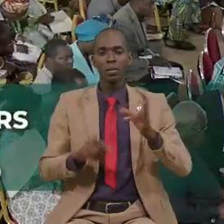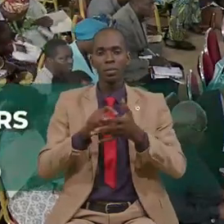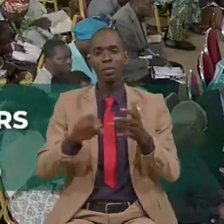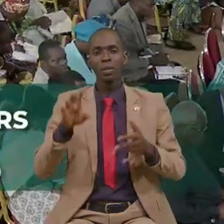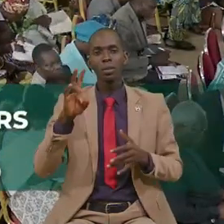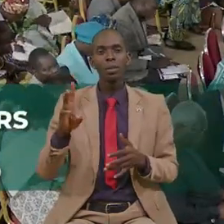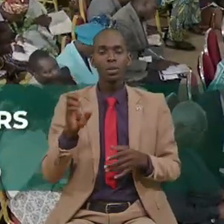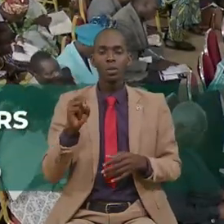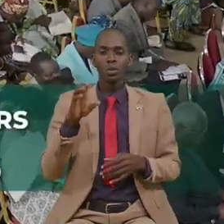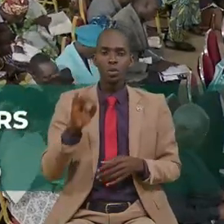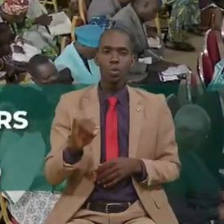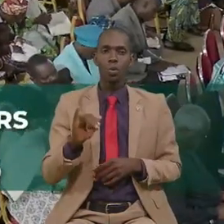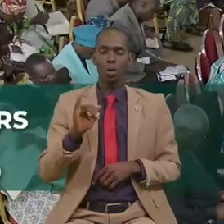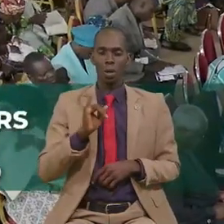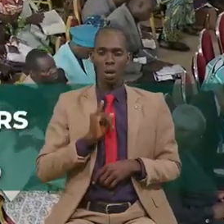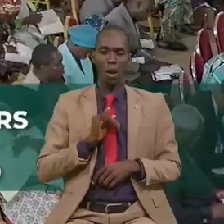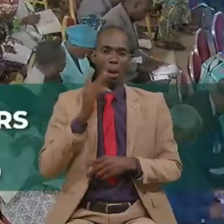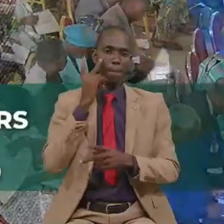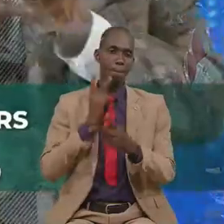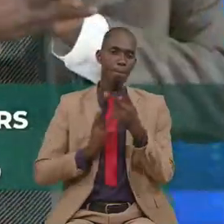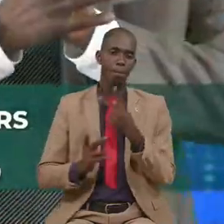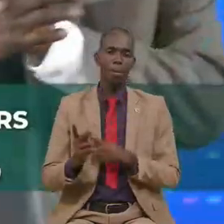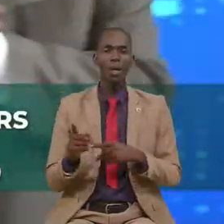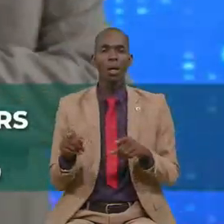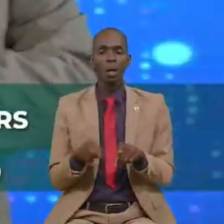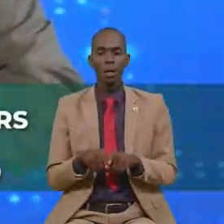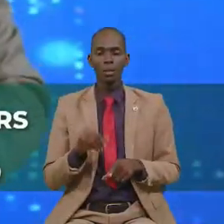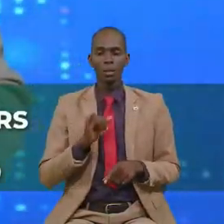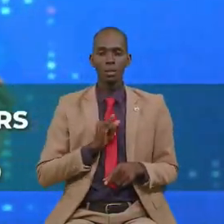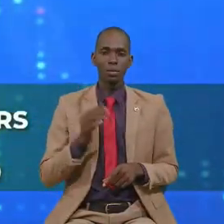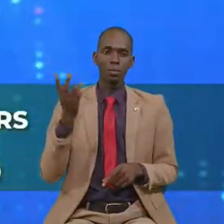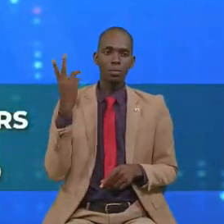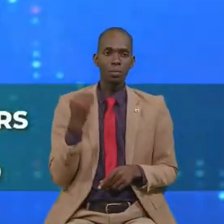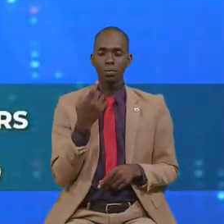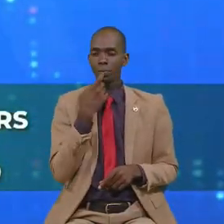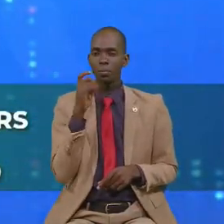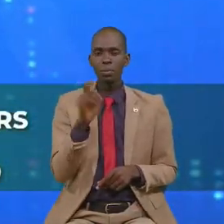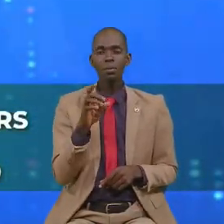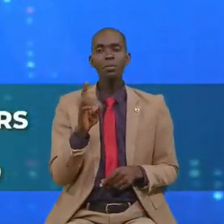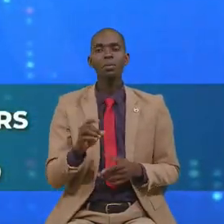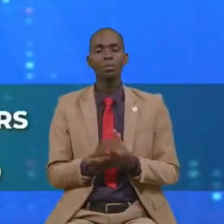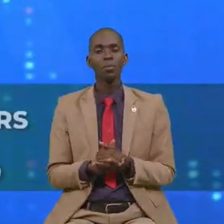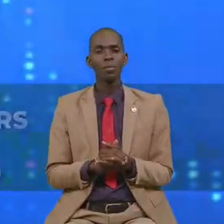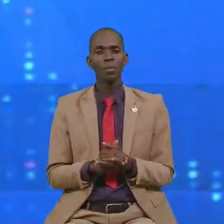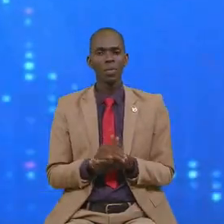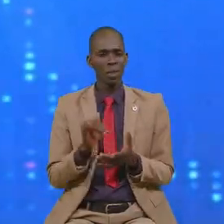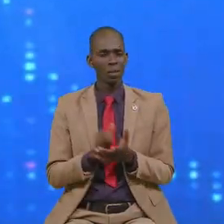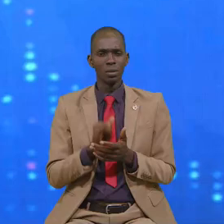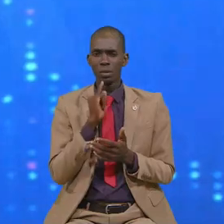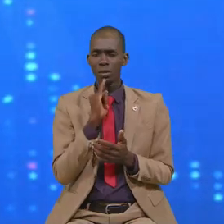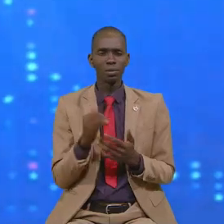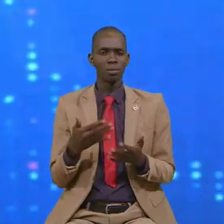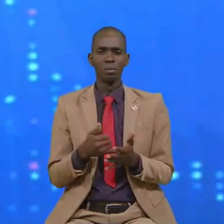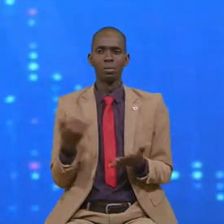I prophesied as I was commanded. Isn't that all? So